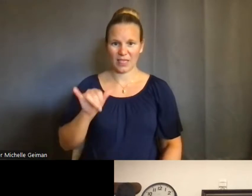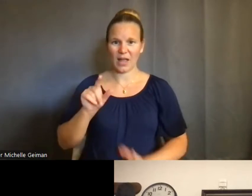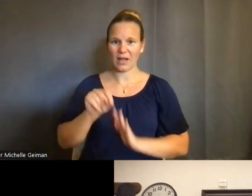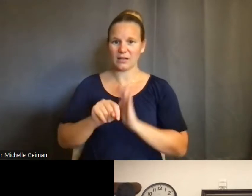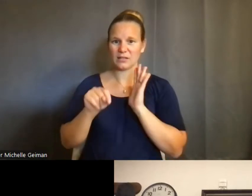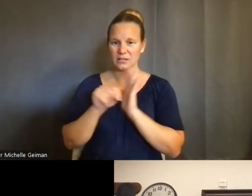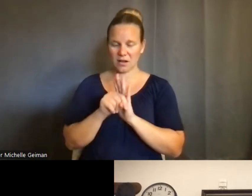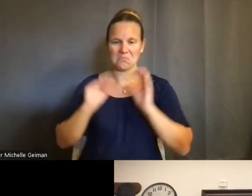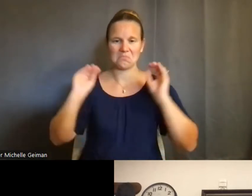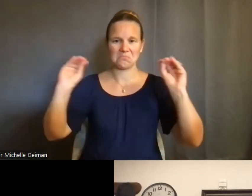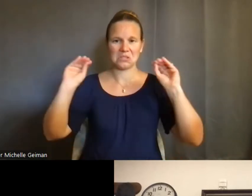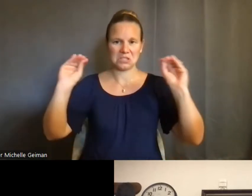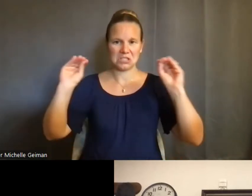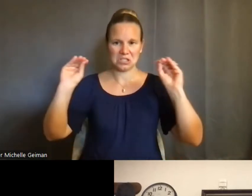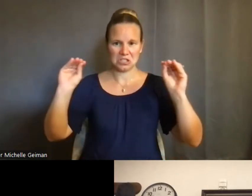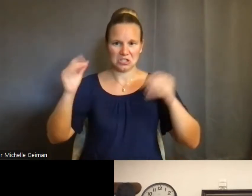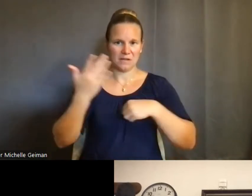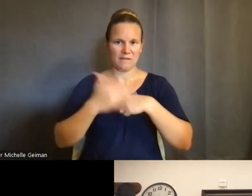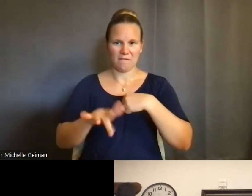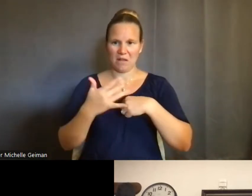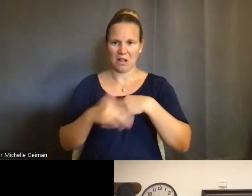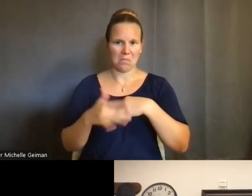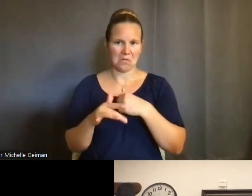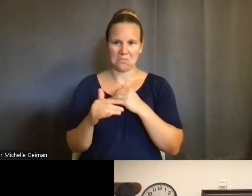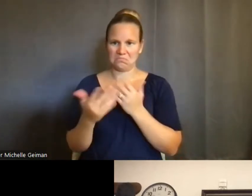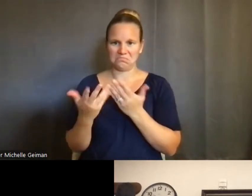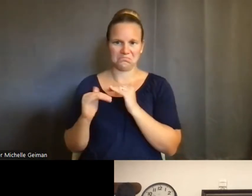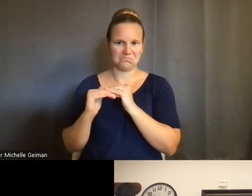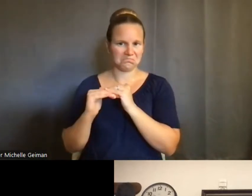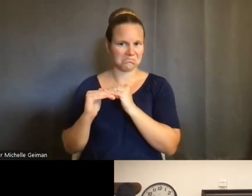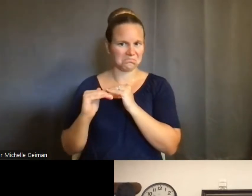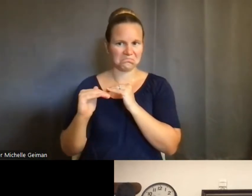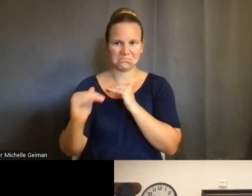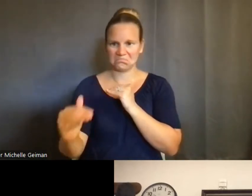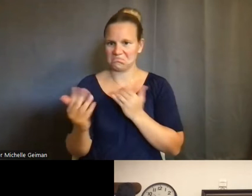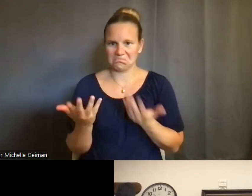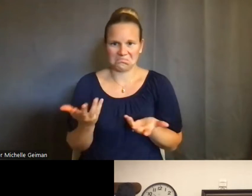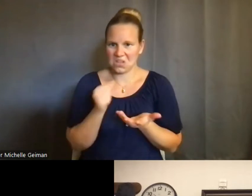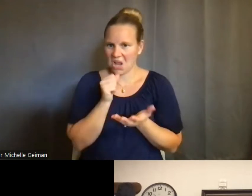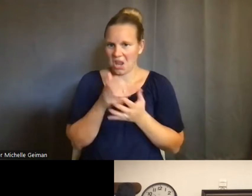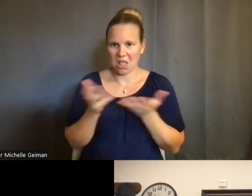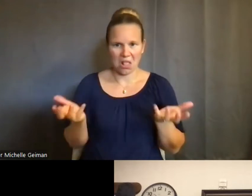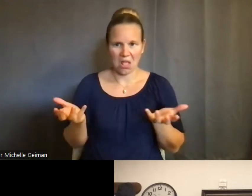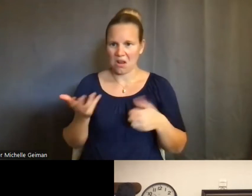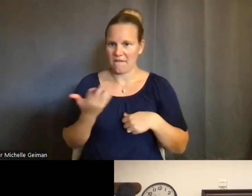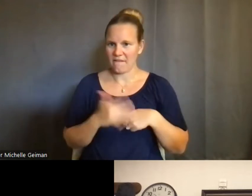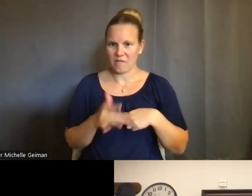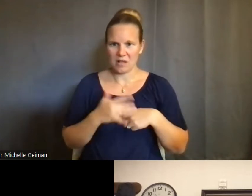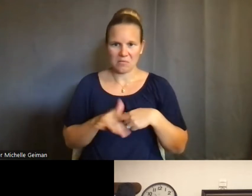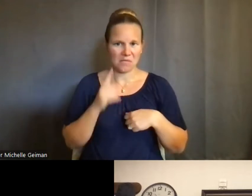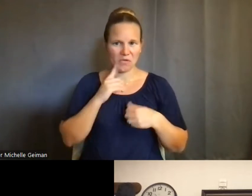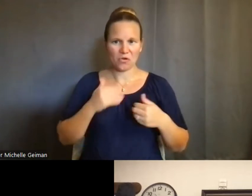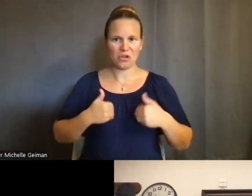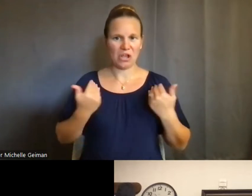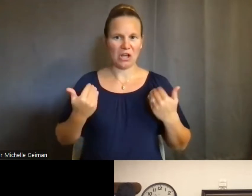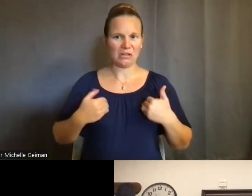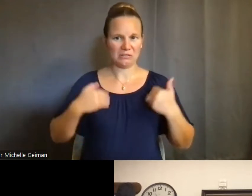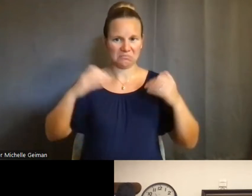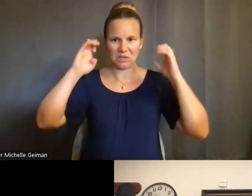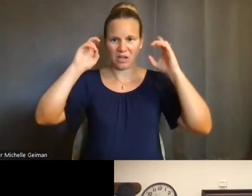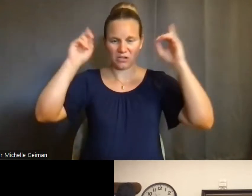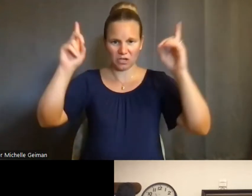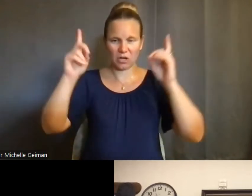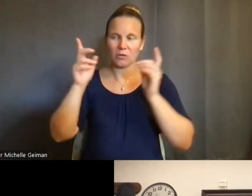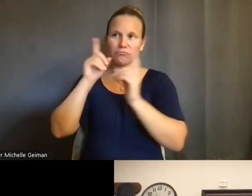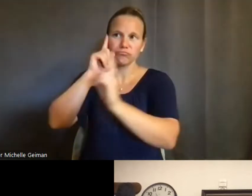stale, especially in New Jersey. There was not a lot of hope for a young educator pursuing a history job